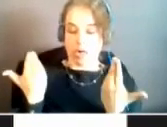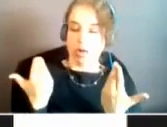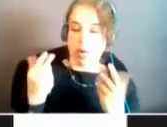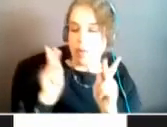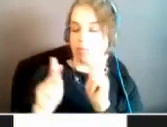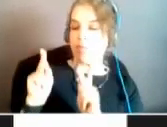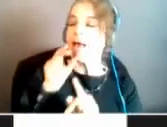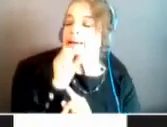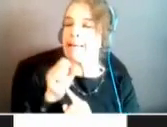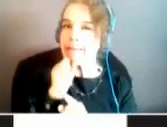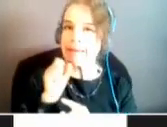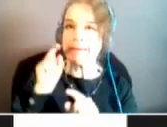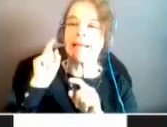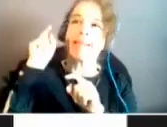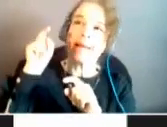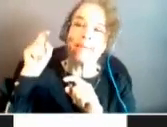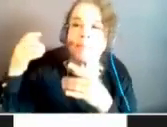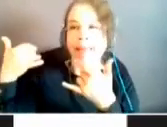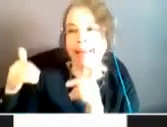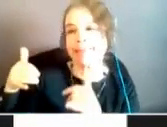we tend to see more hanging and poisoning